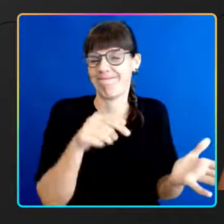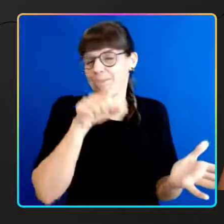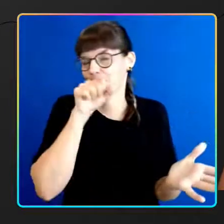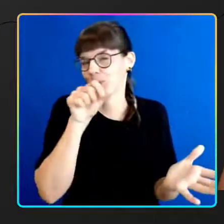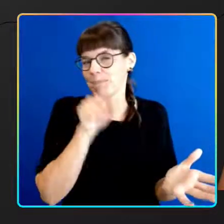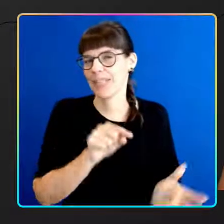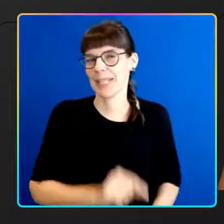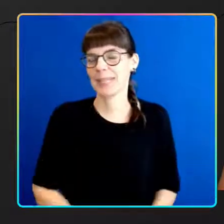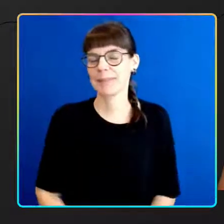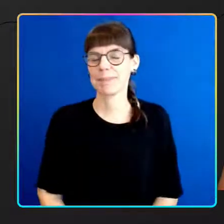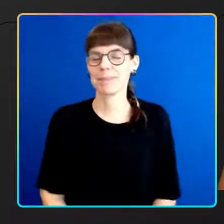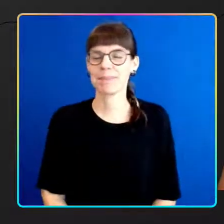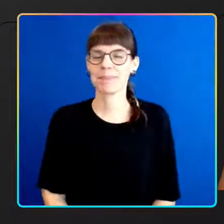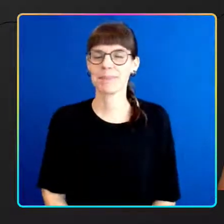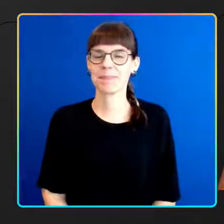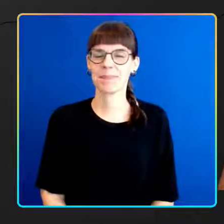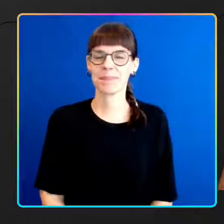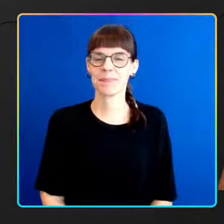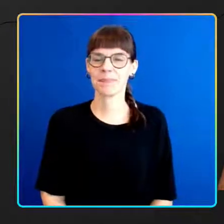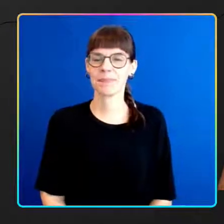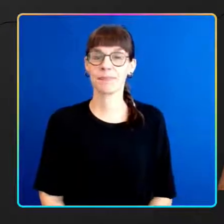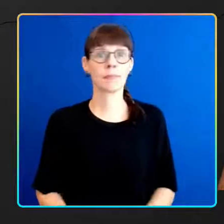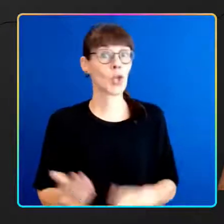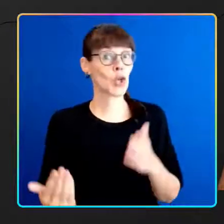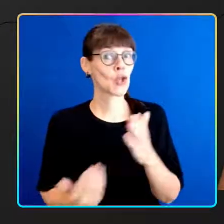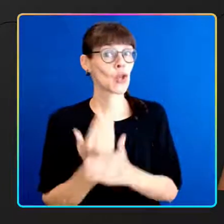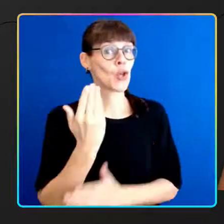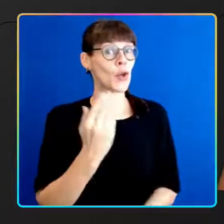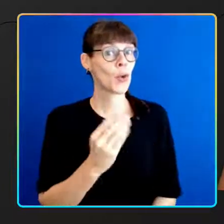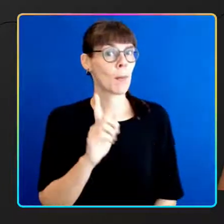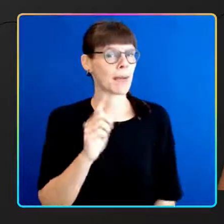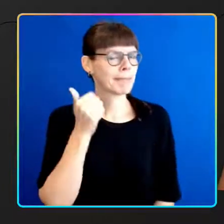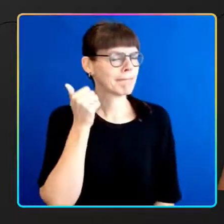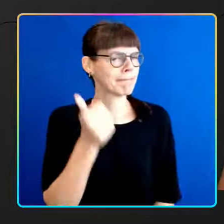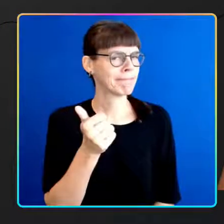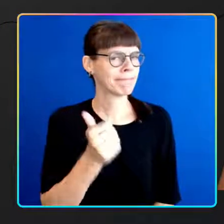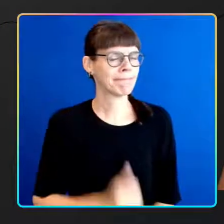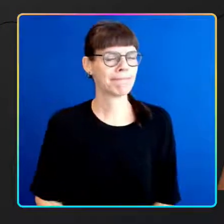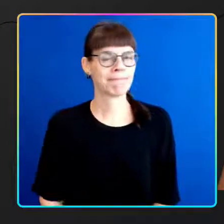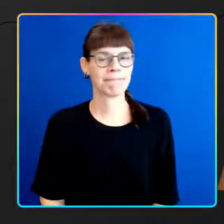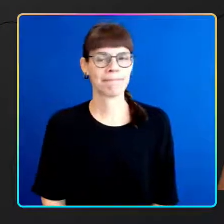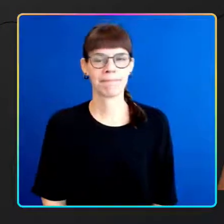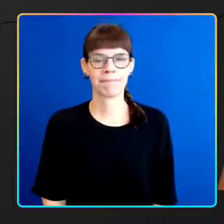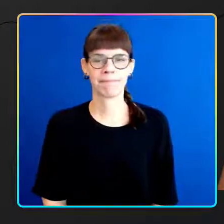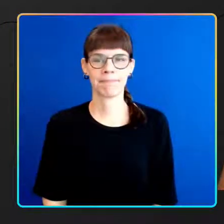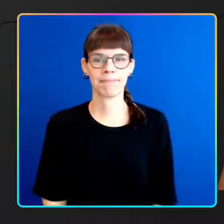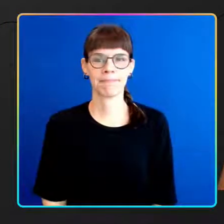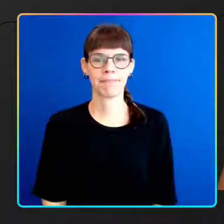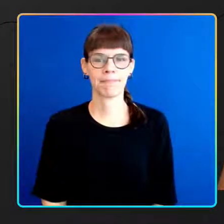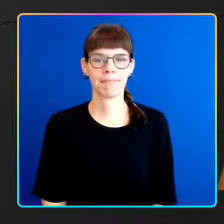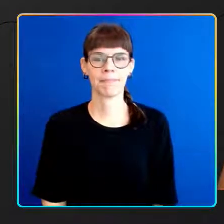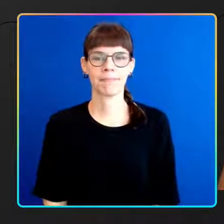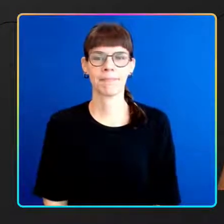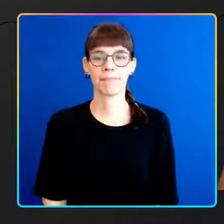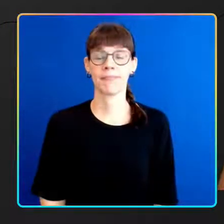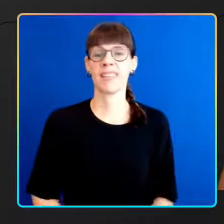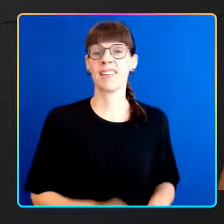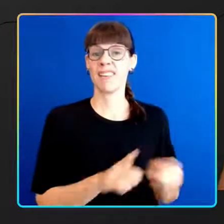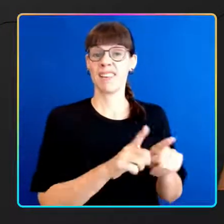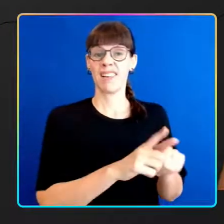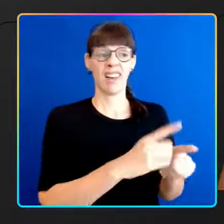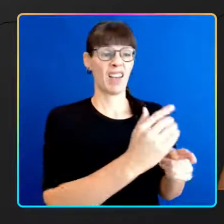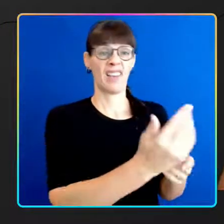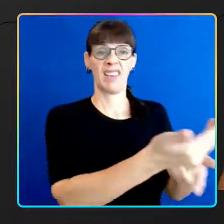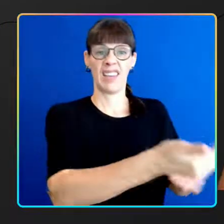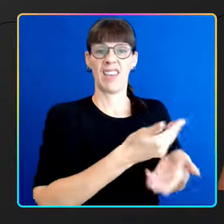that perspective. It's a new one, but it's definitely a good one. What do they say? Like garbage in, garbage out. So if you've got a